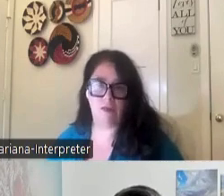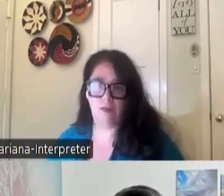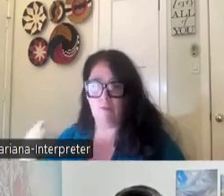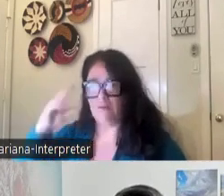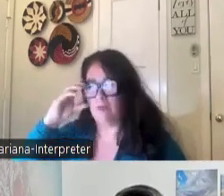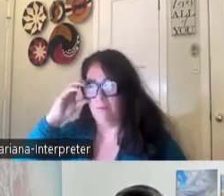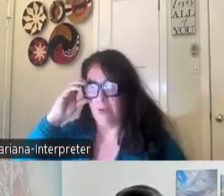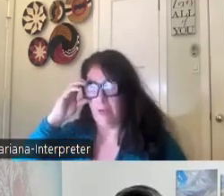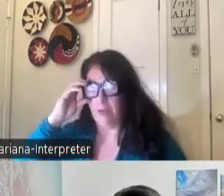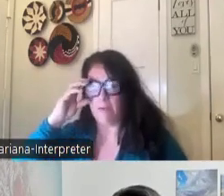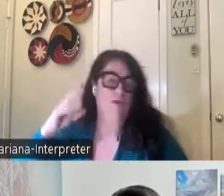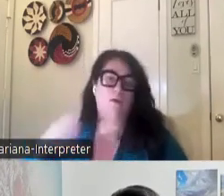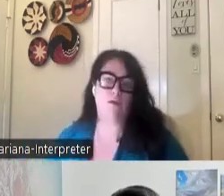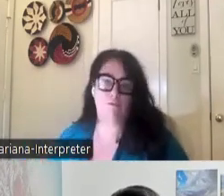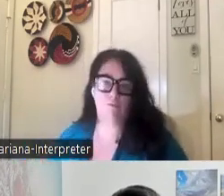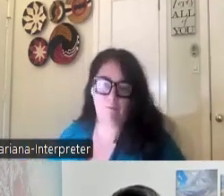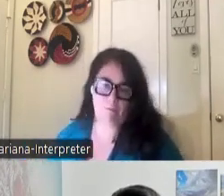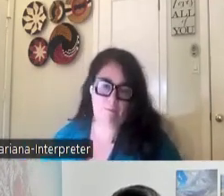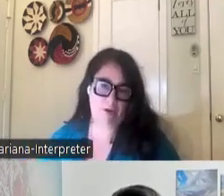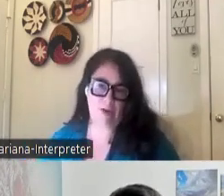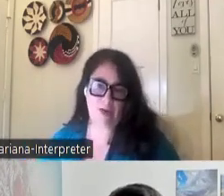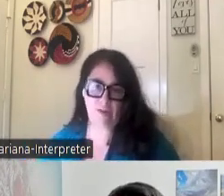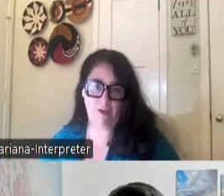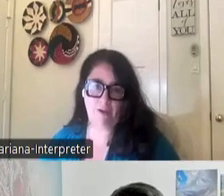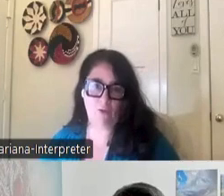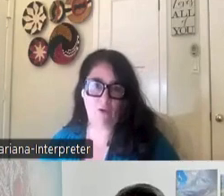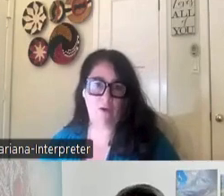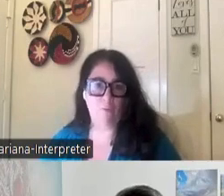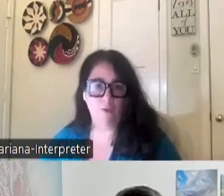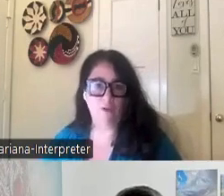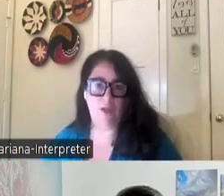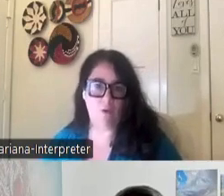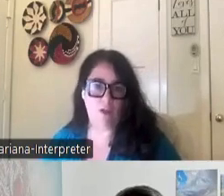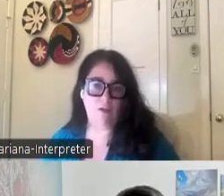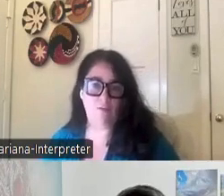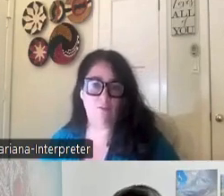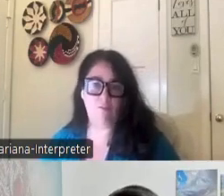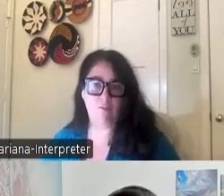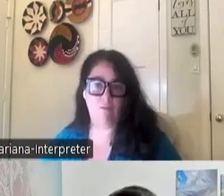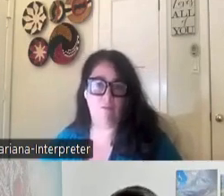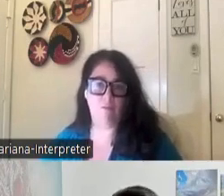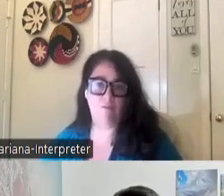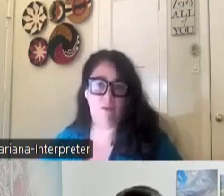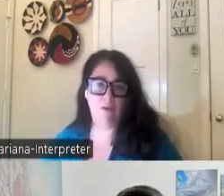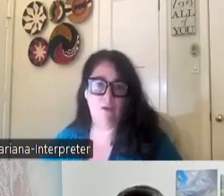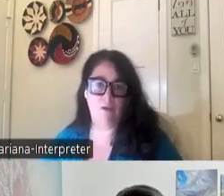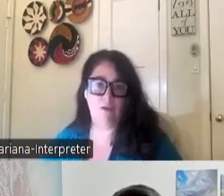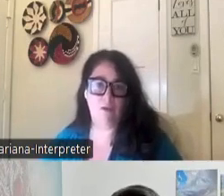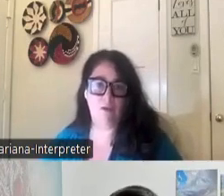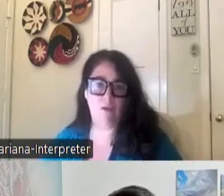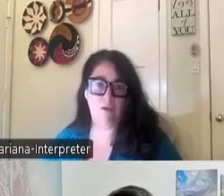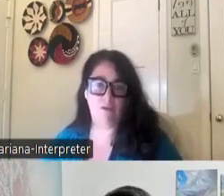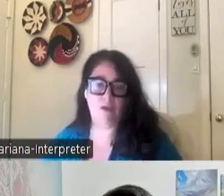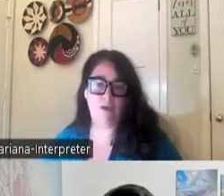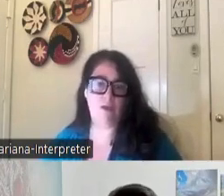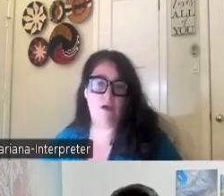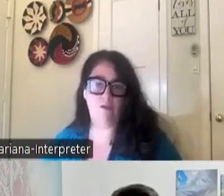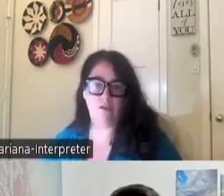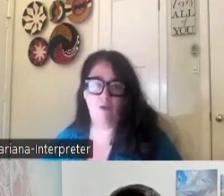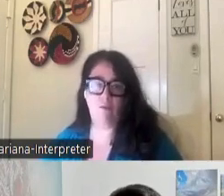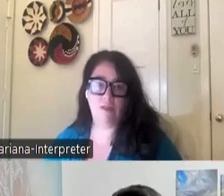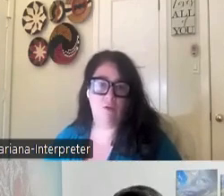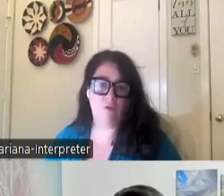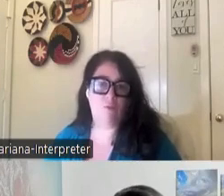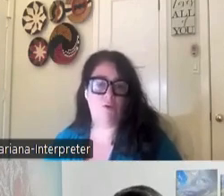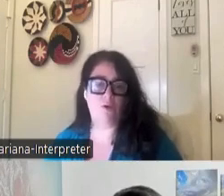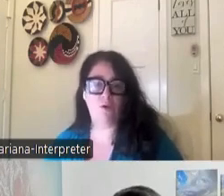the multi-year average temperature is what's referred to when we hear about the 1.5 or the 2 degree or the 3 degree